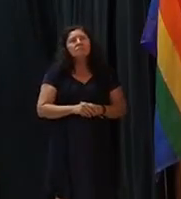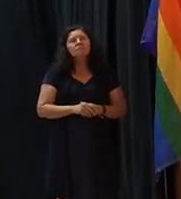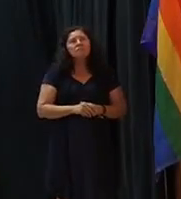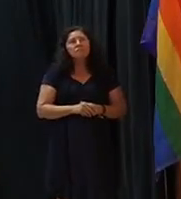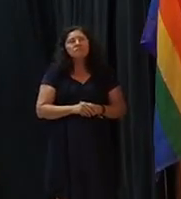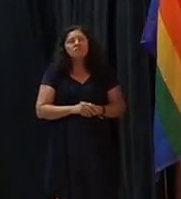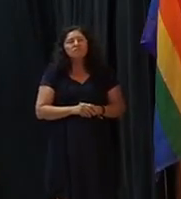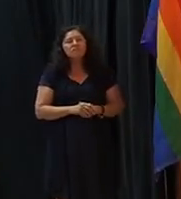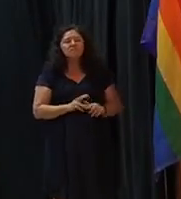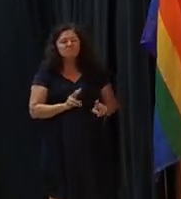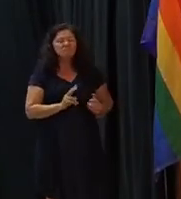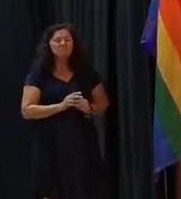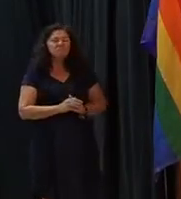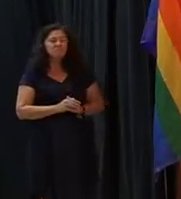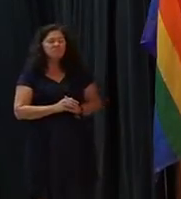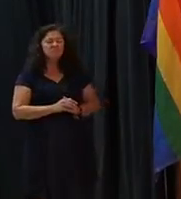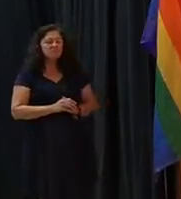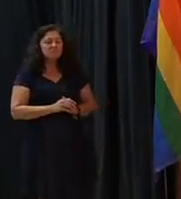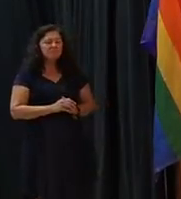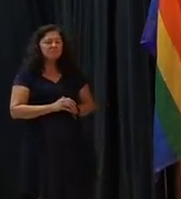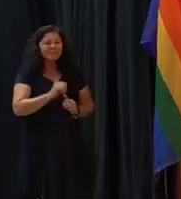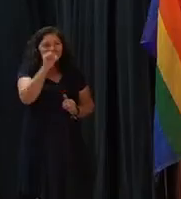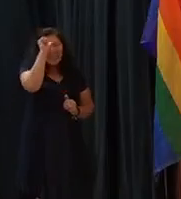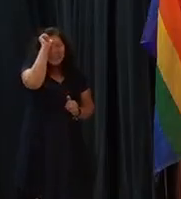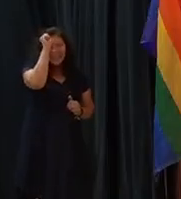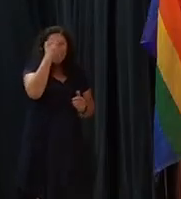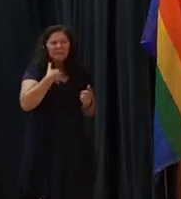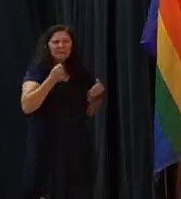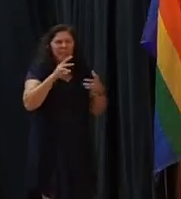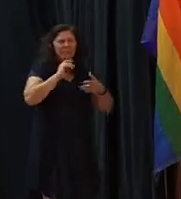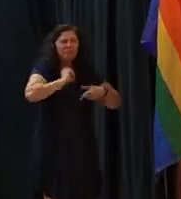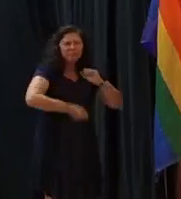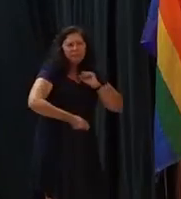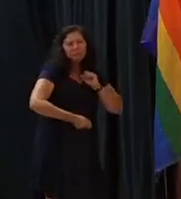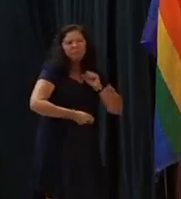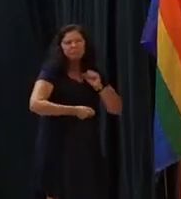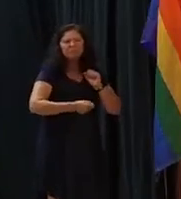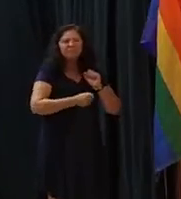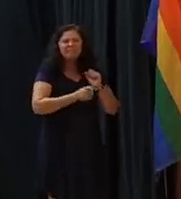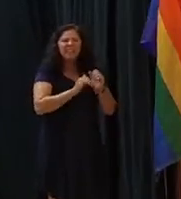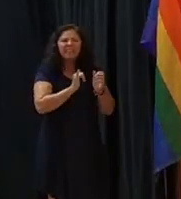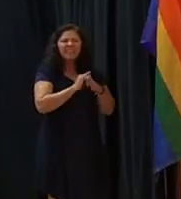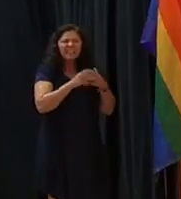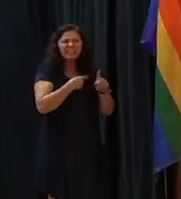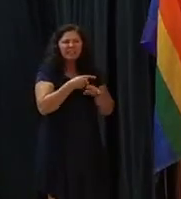you draw a context with India because of all the rape and everything that makes headlines.